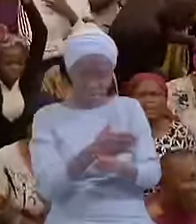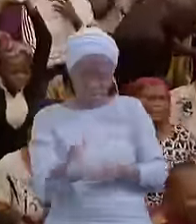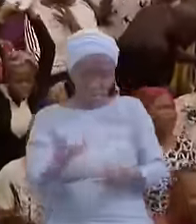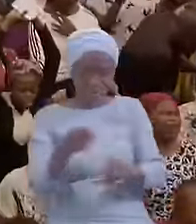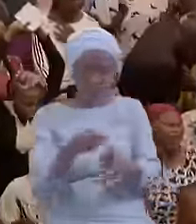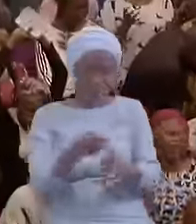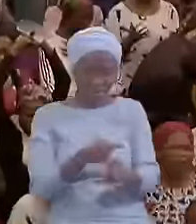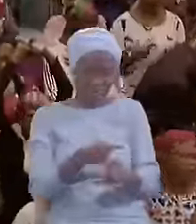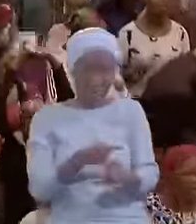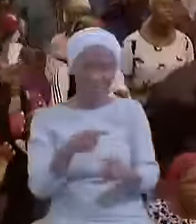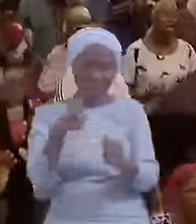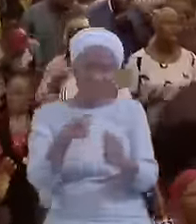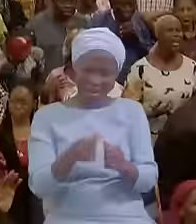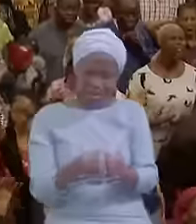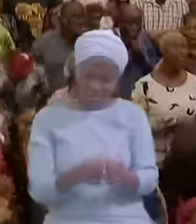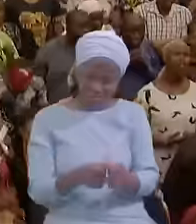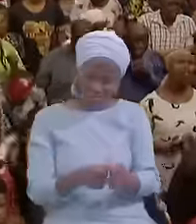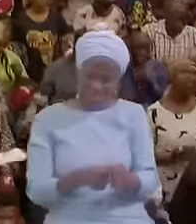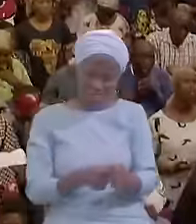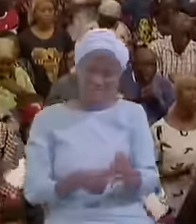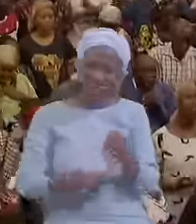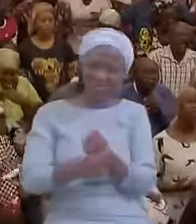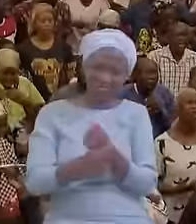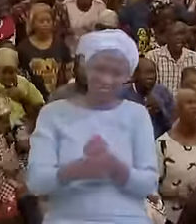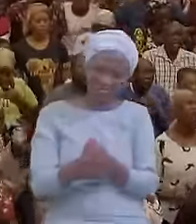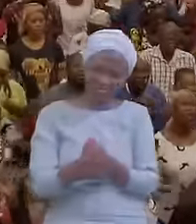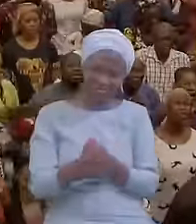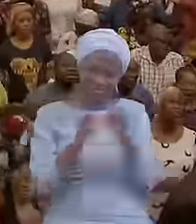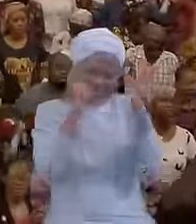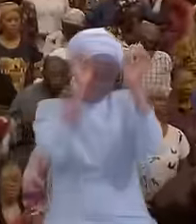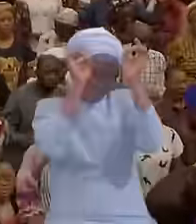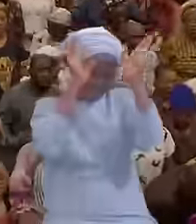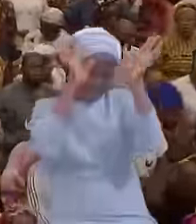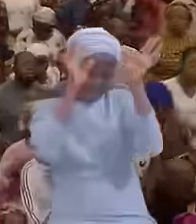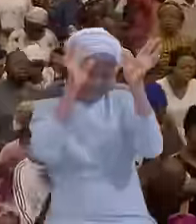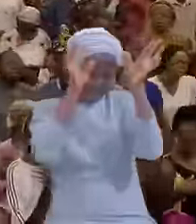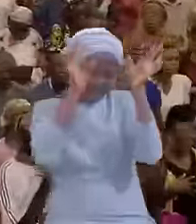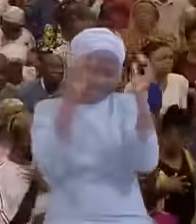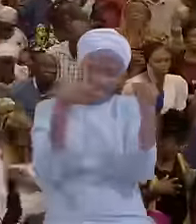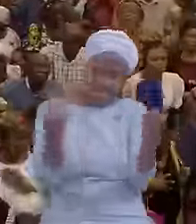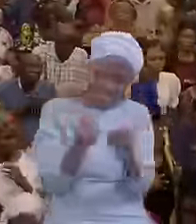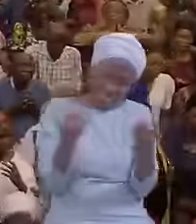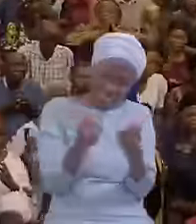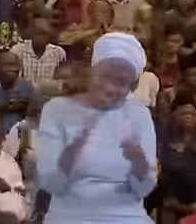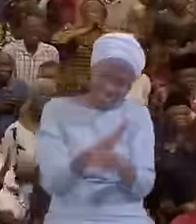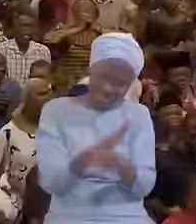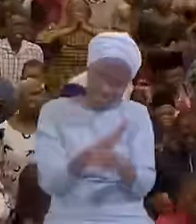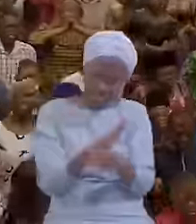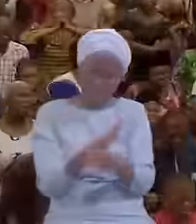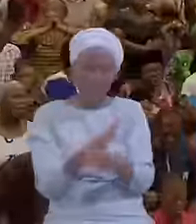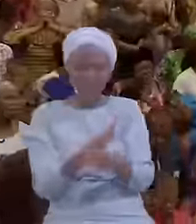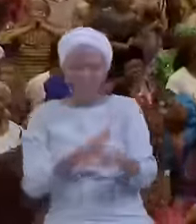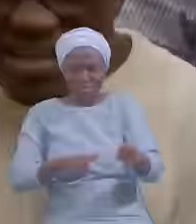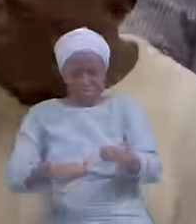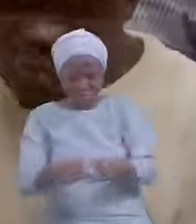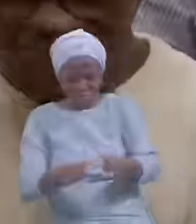from every terrible, weakening, sinful habit in your